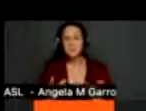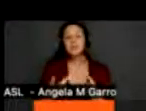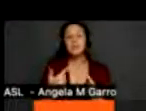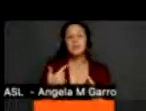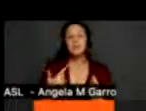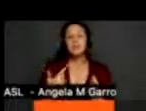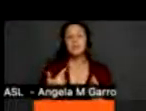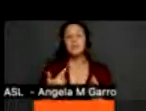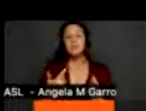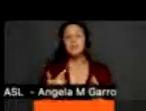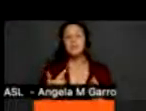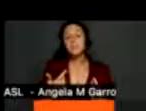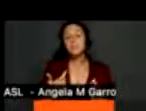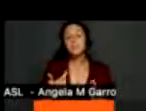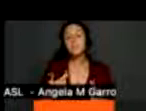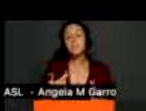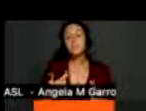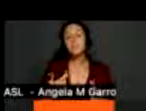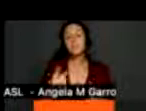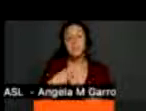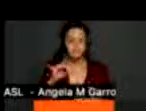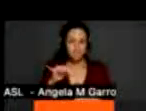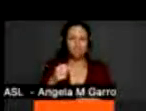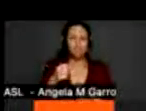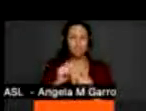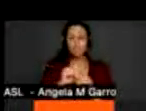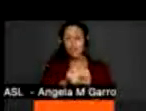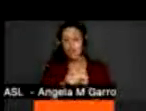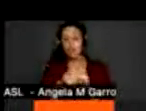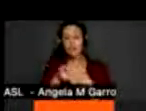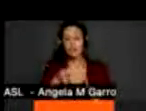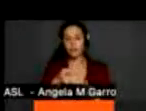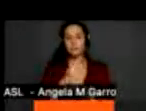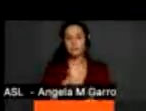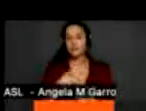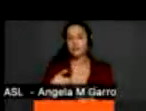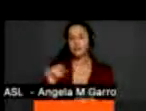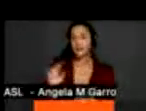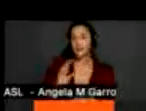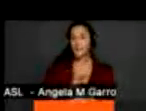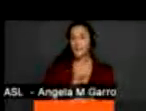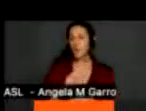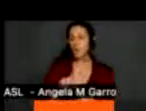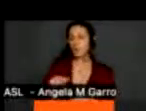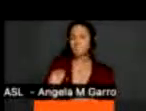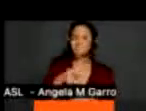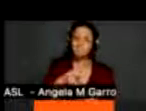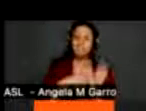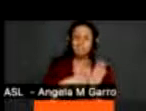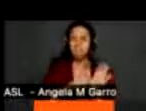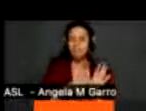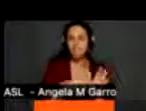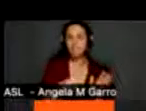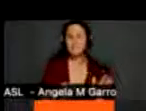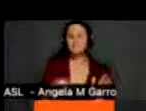a change here that the board brought to our attention, the need to show the entire facility as opposed